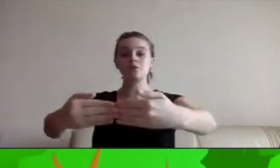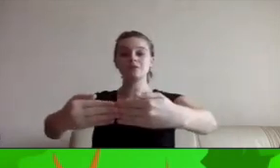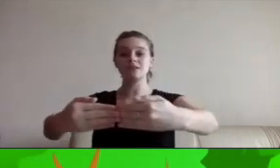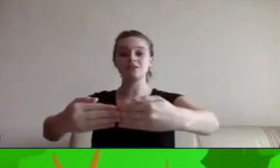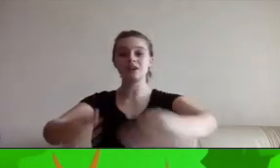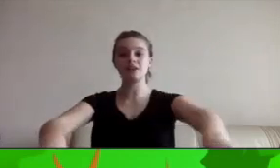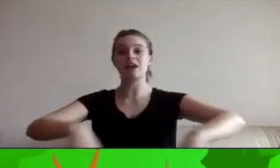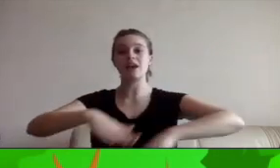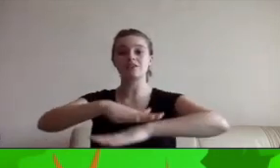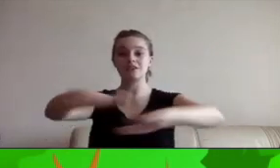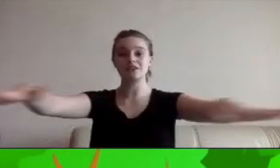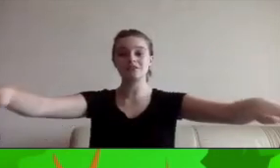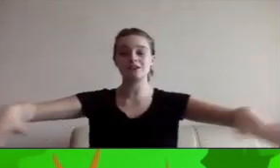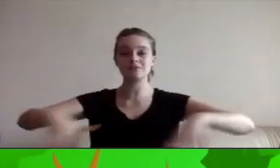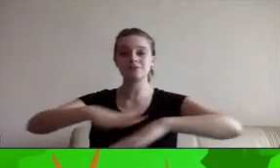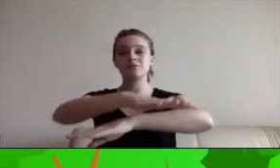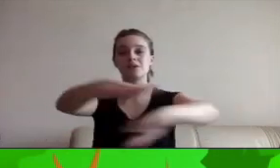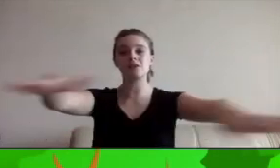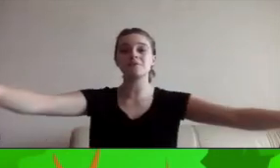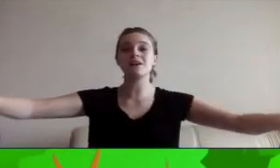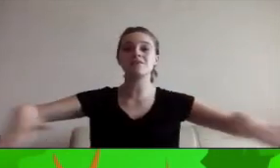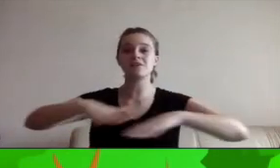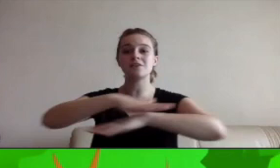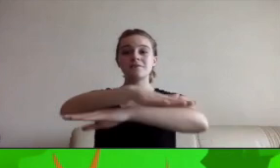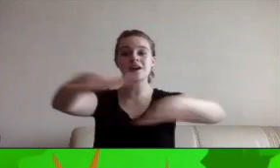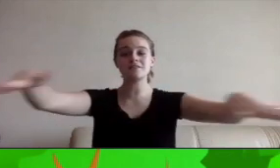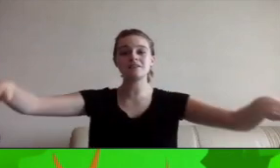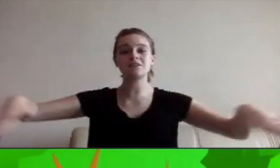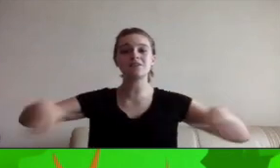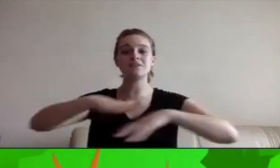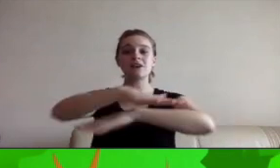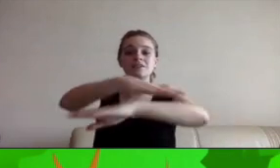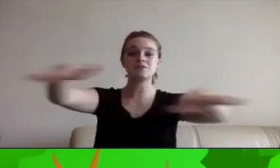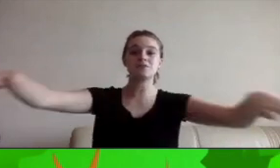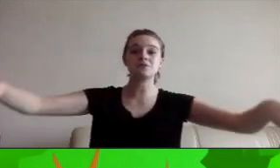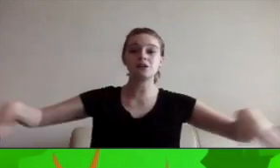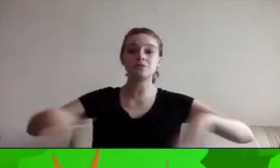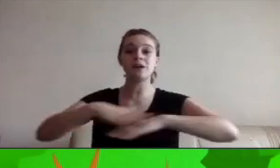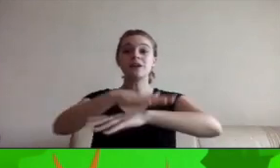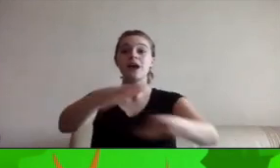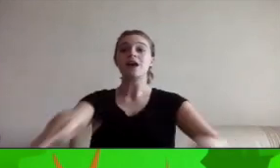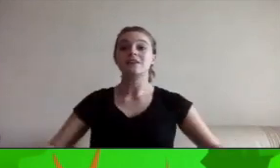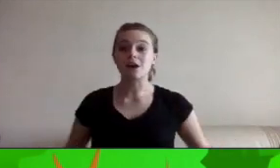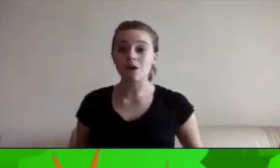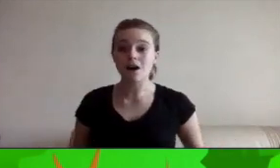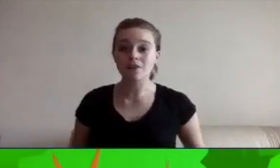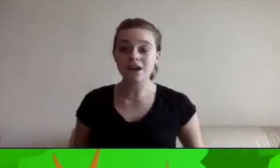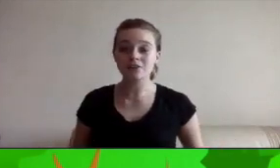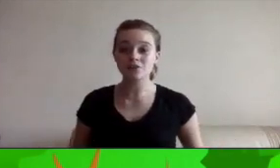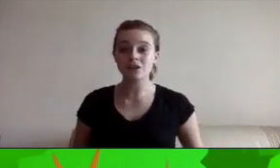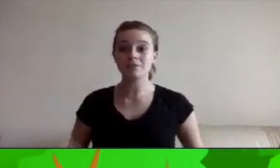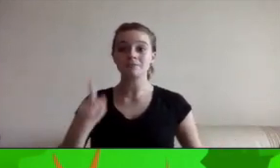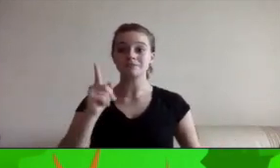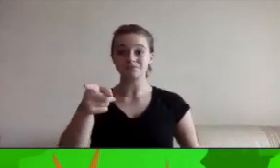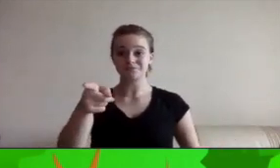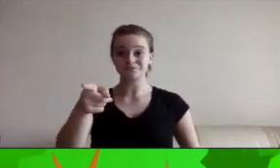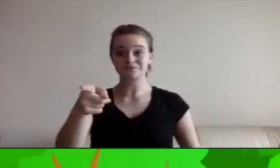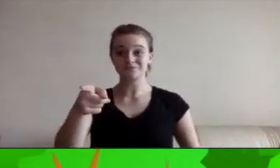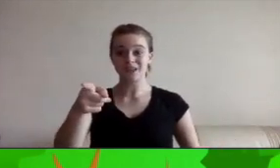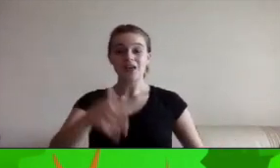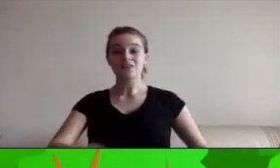and the hole was in the ground and the green grass grew all around all around and the green grass grew all around now on that tree